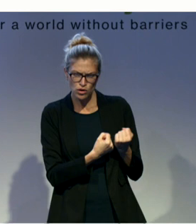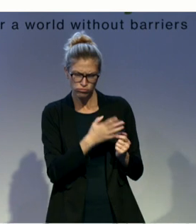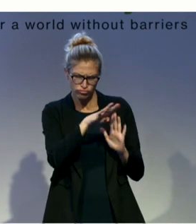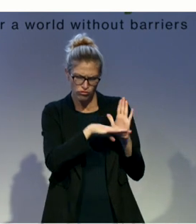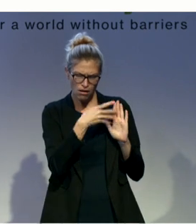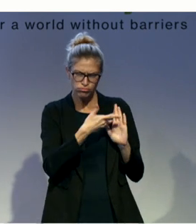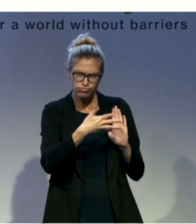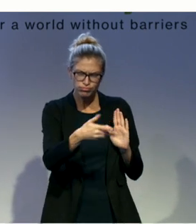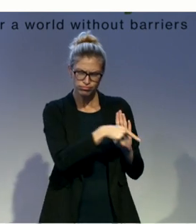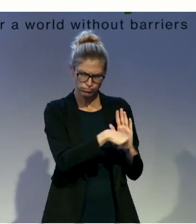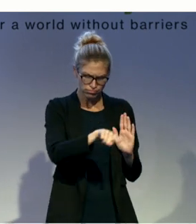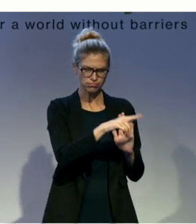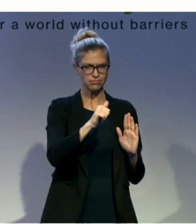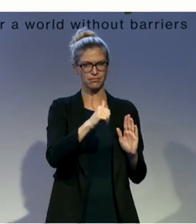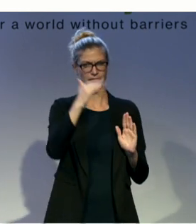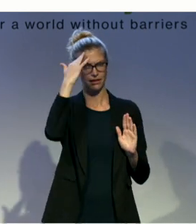live outside institutions.